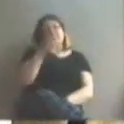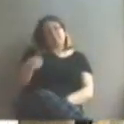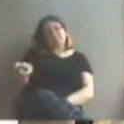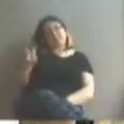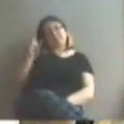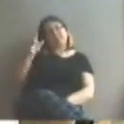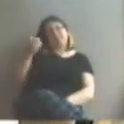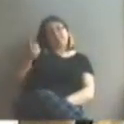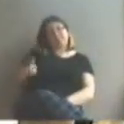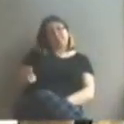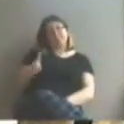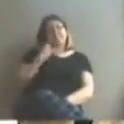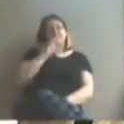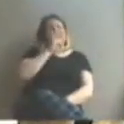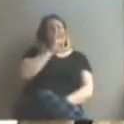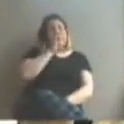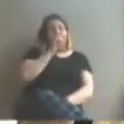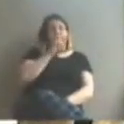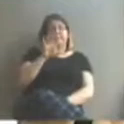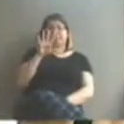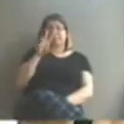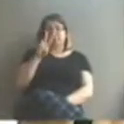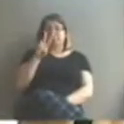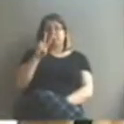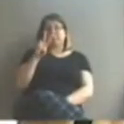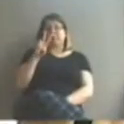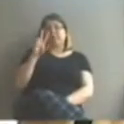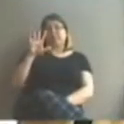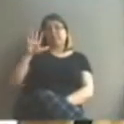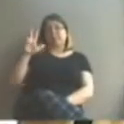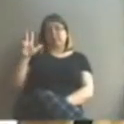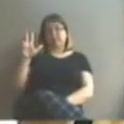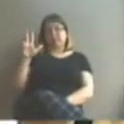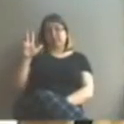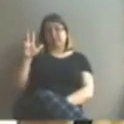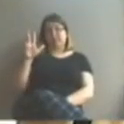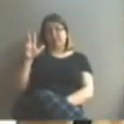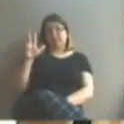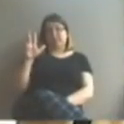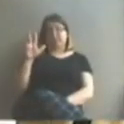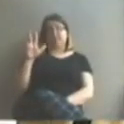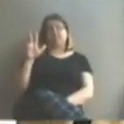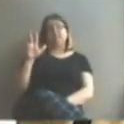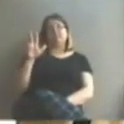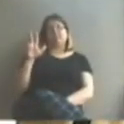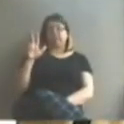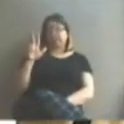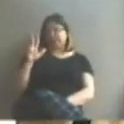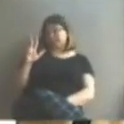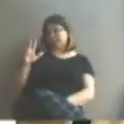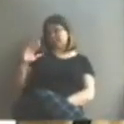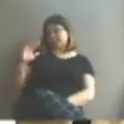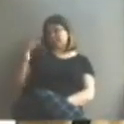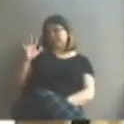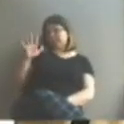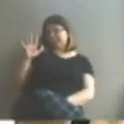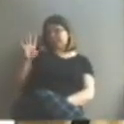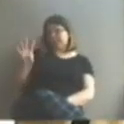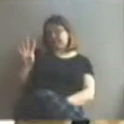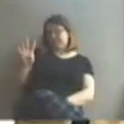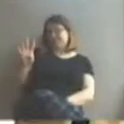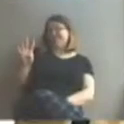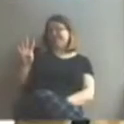there. So pages 51, 52, and 53, And it looks like